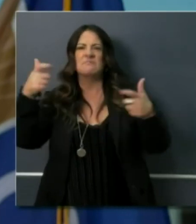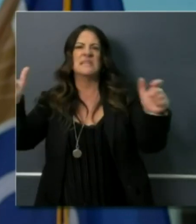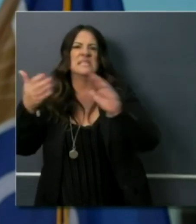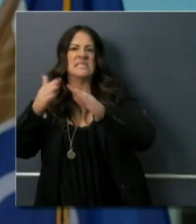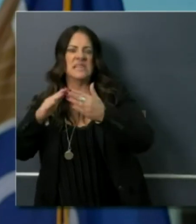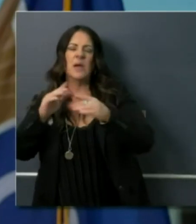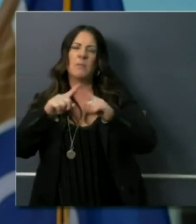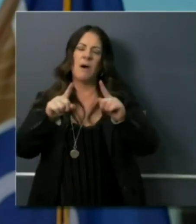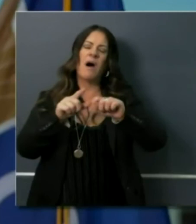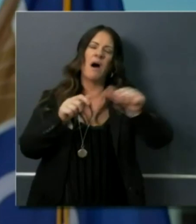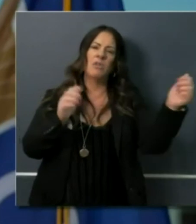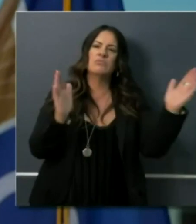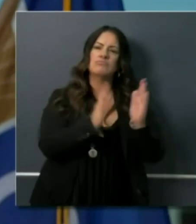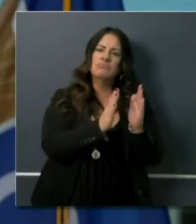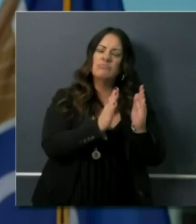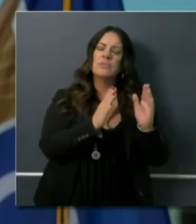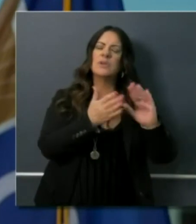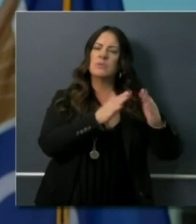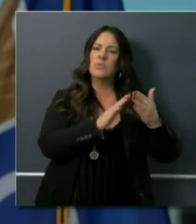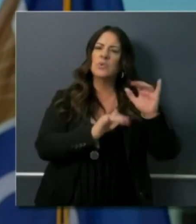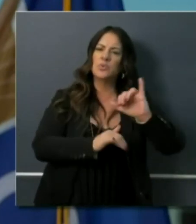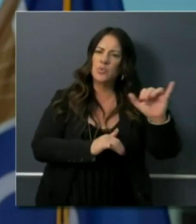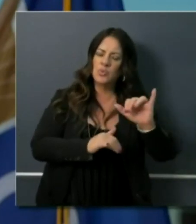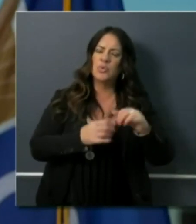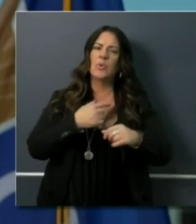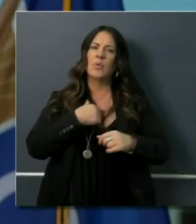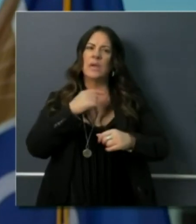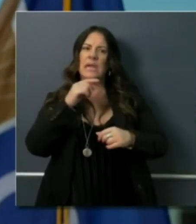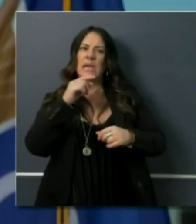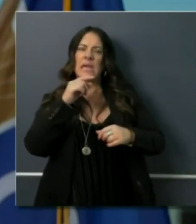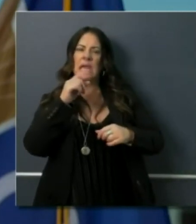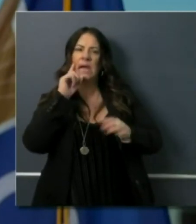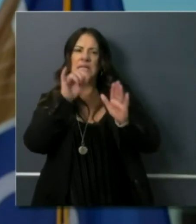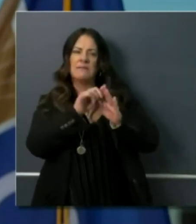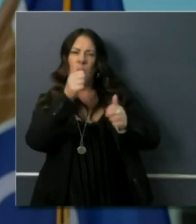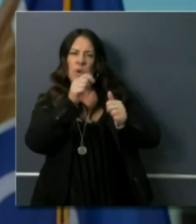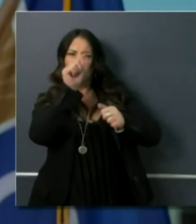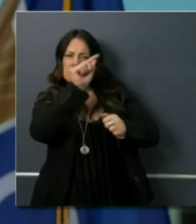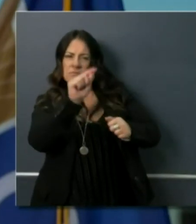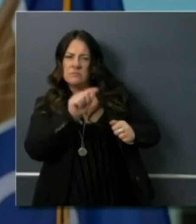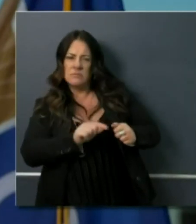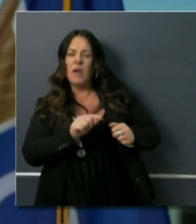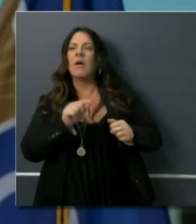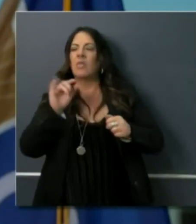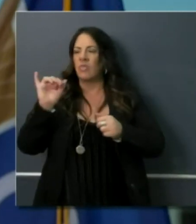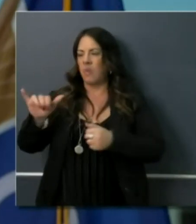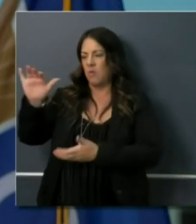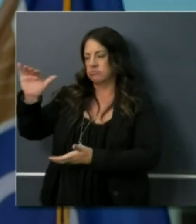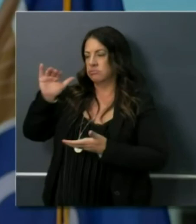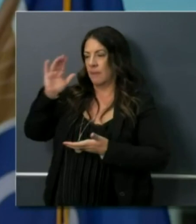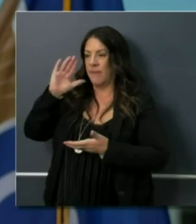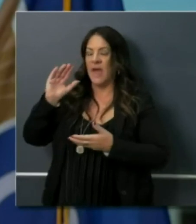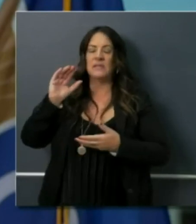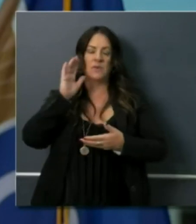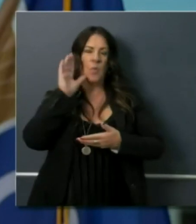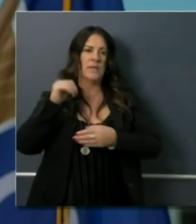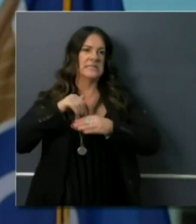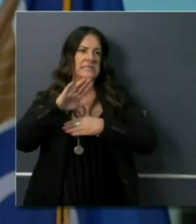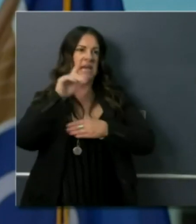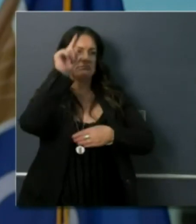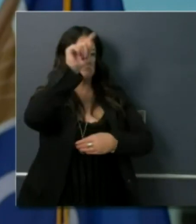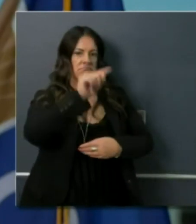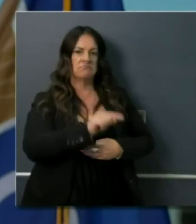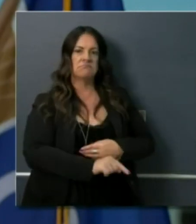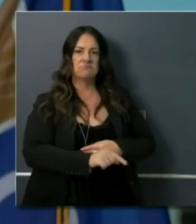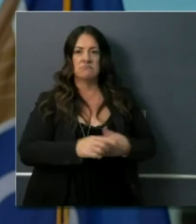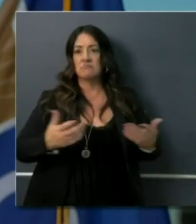centers. Again, we specifically identified, in addition to those beds and those alternative care facilities,